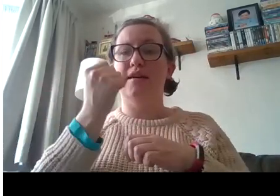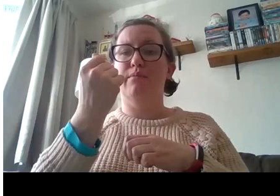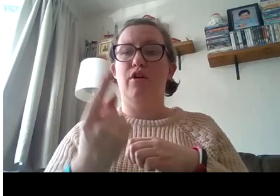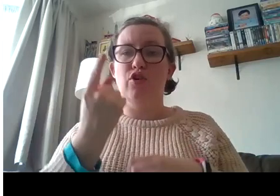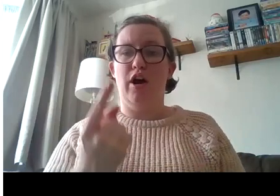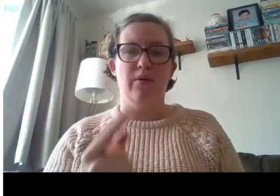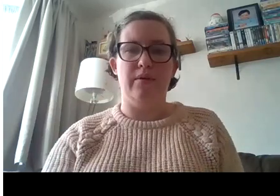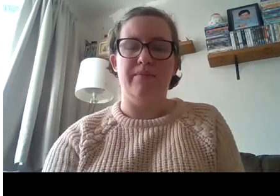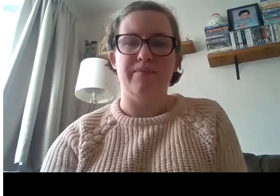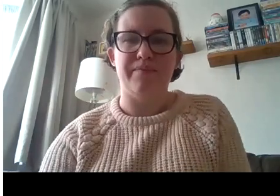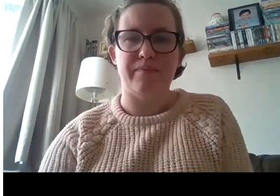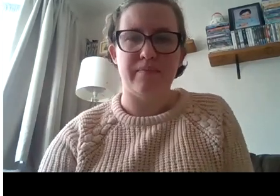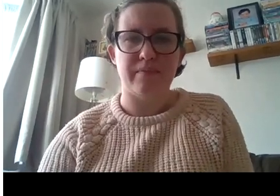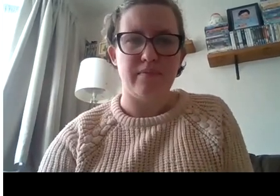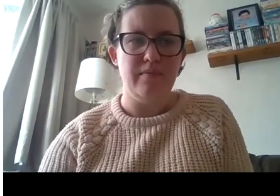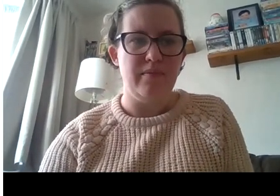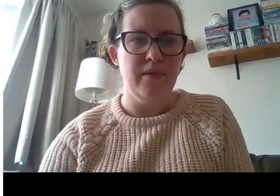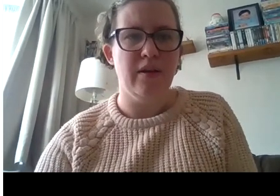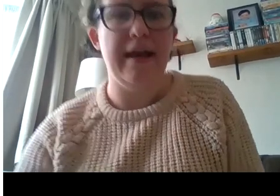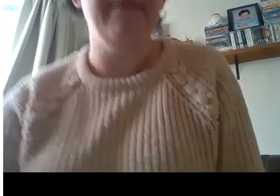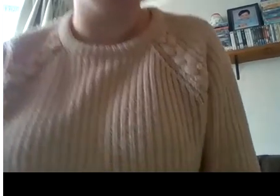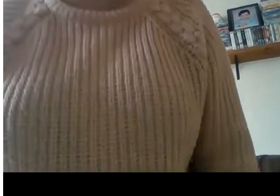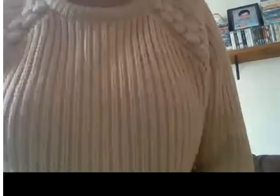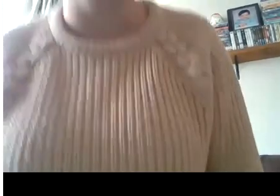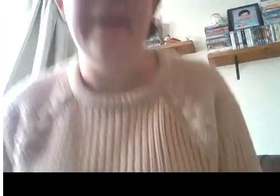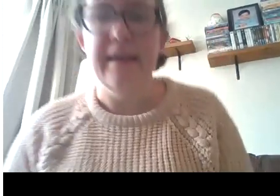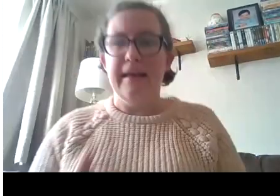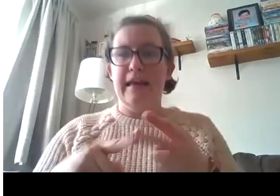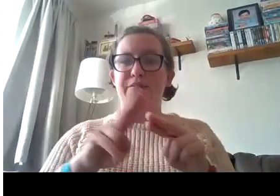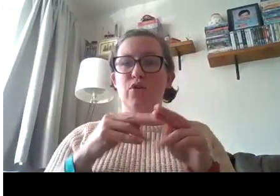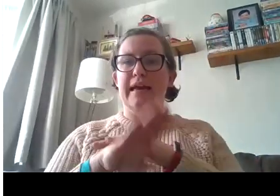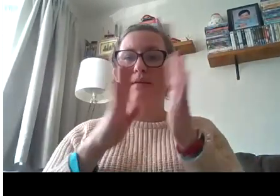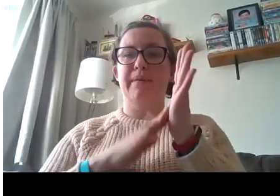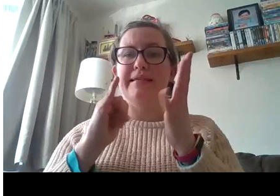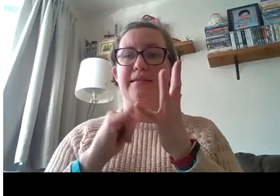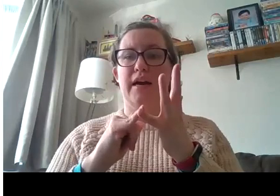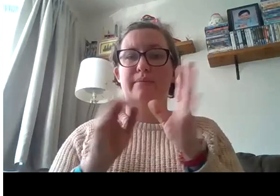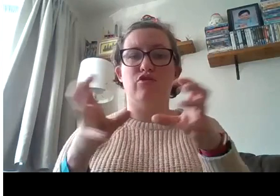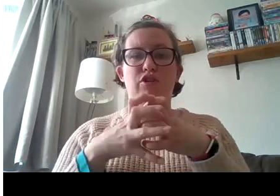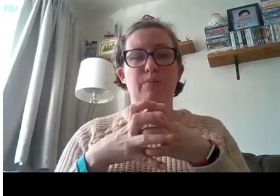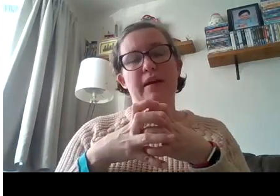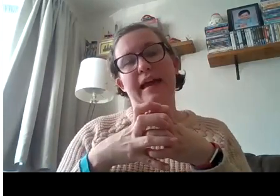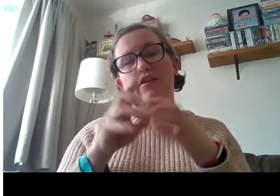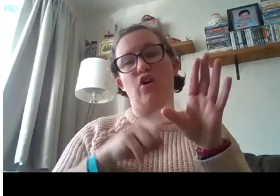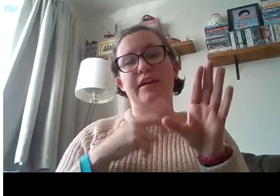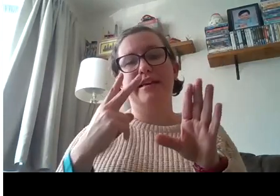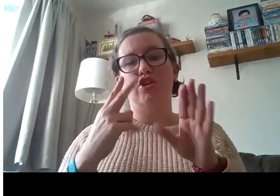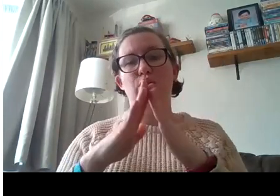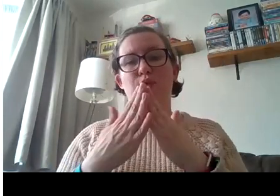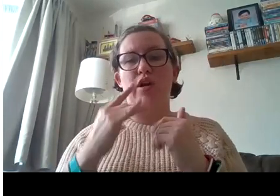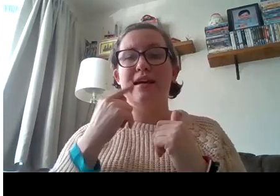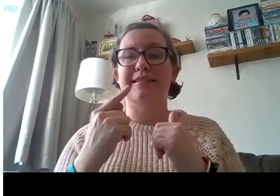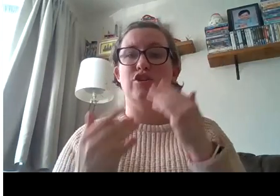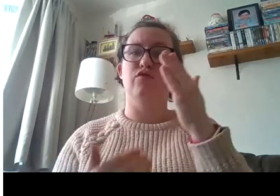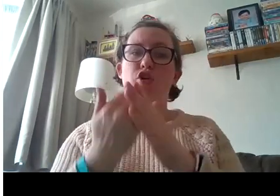write some of your own. Okay, if you're in Miss Symes group, okay, and you've got a year